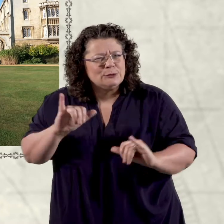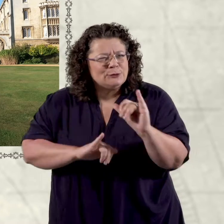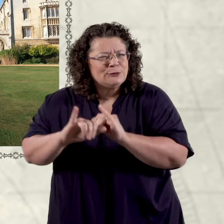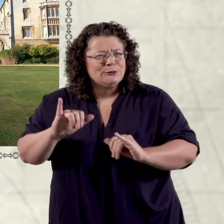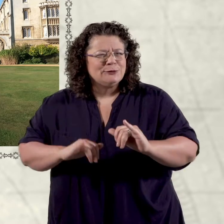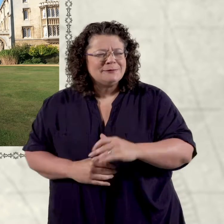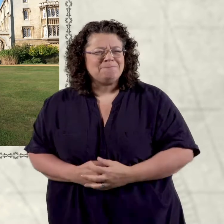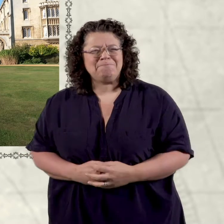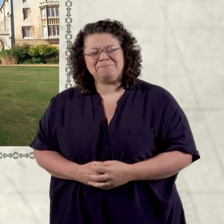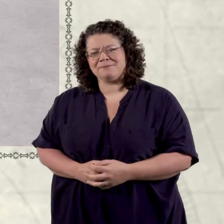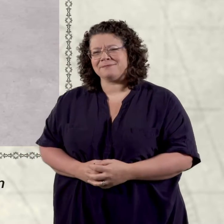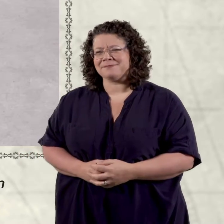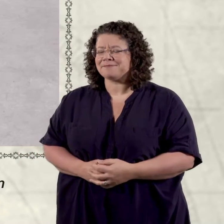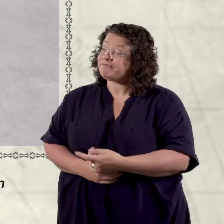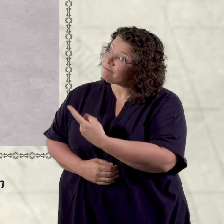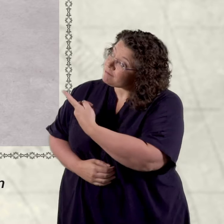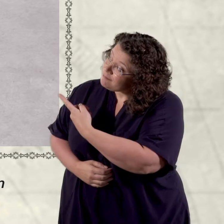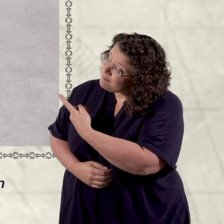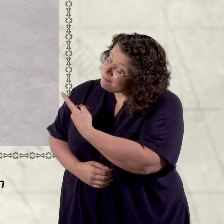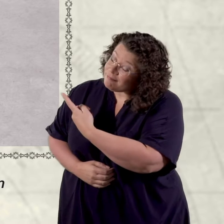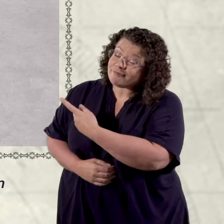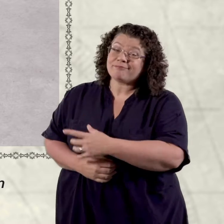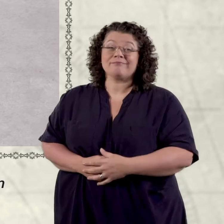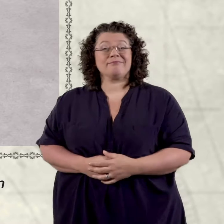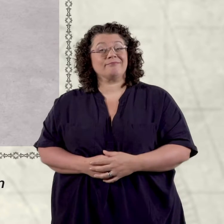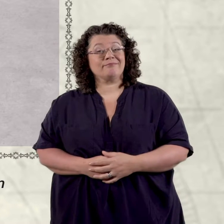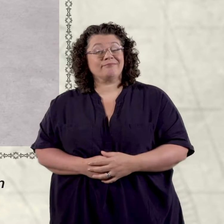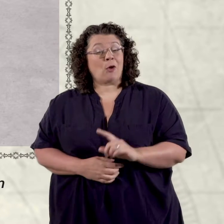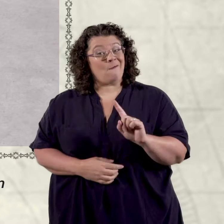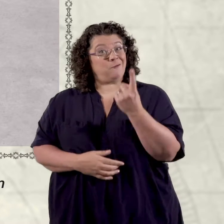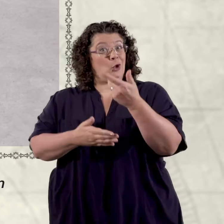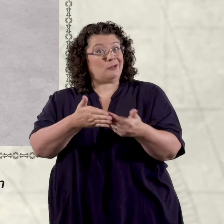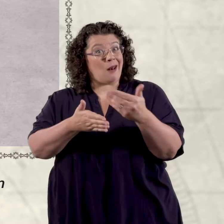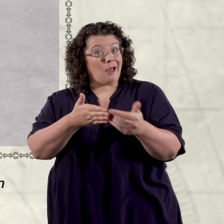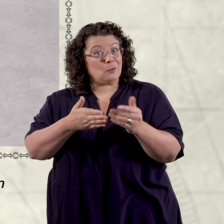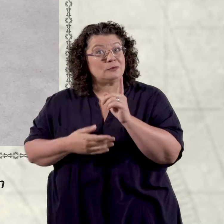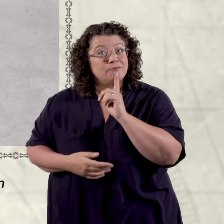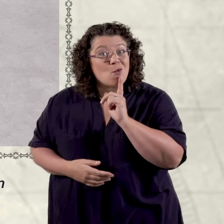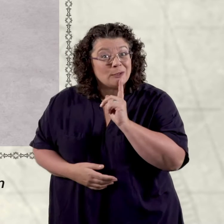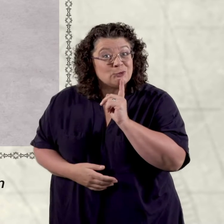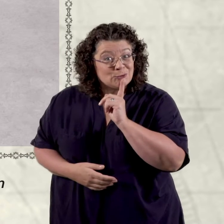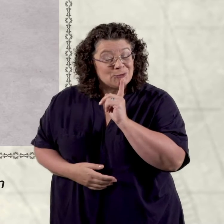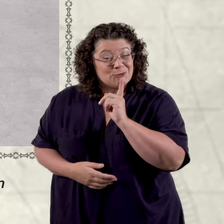language. Dydd da, fy enw yw William Morgan.